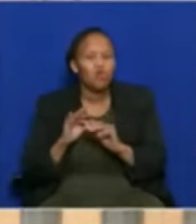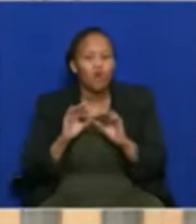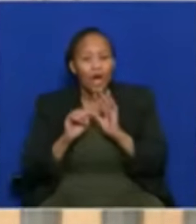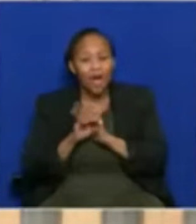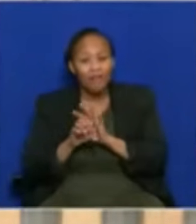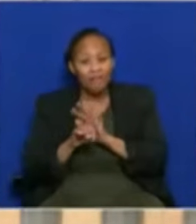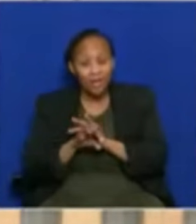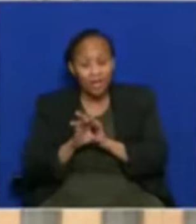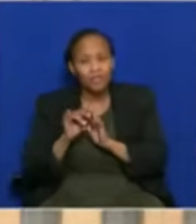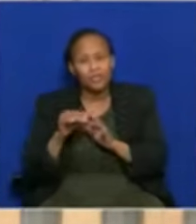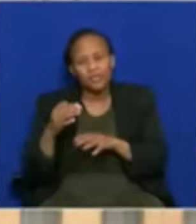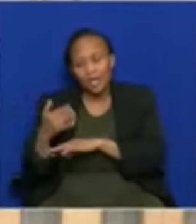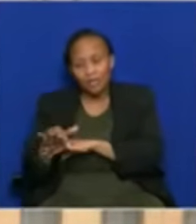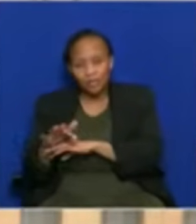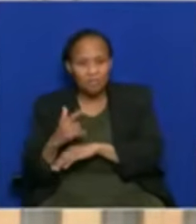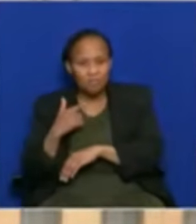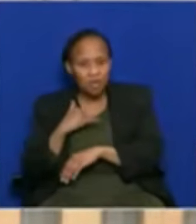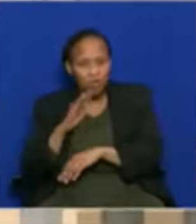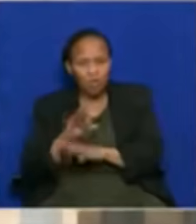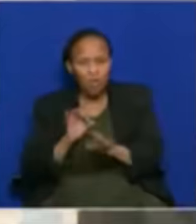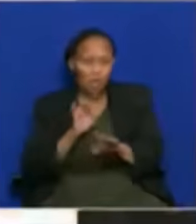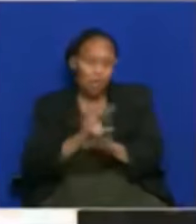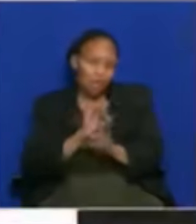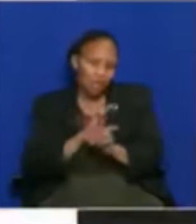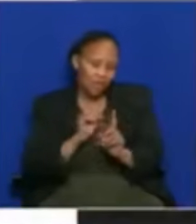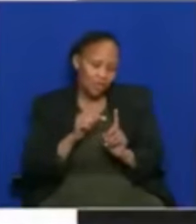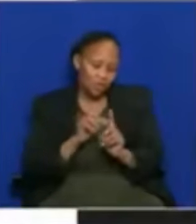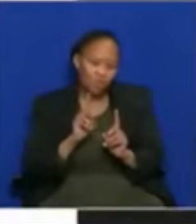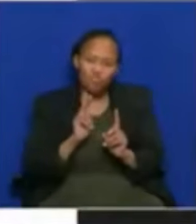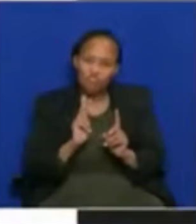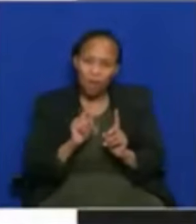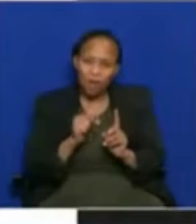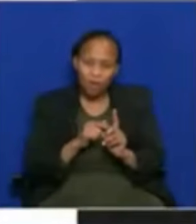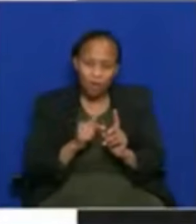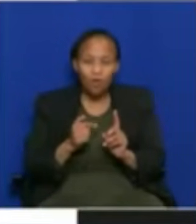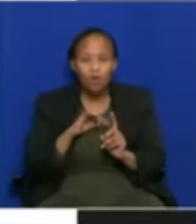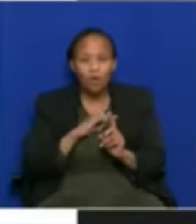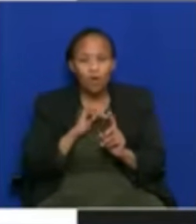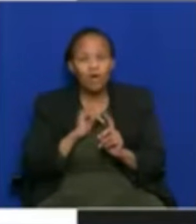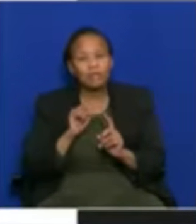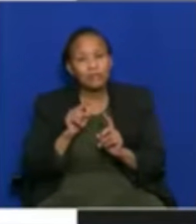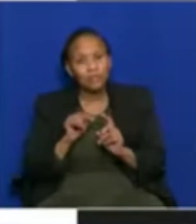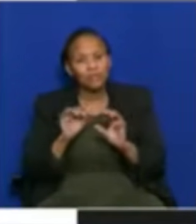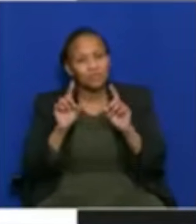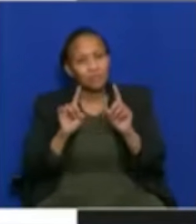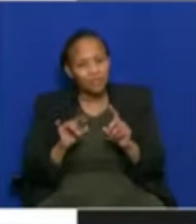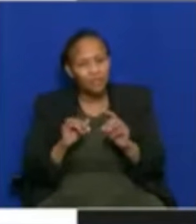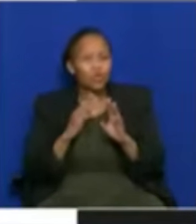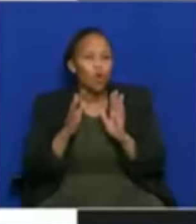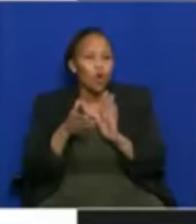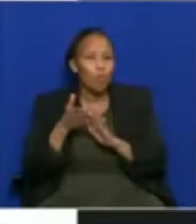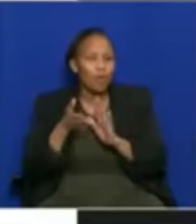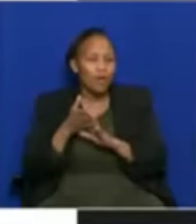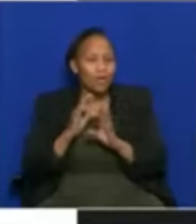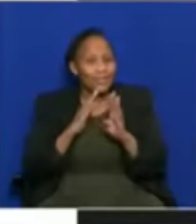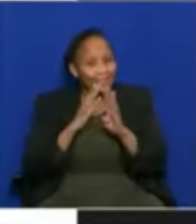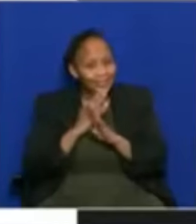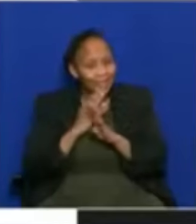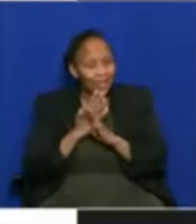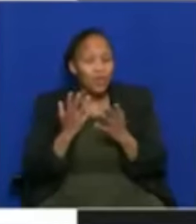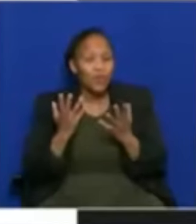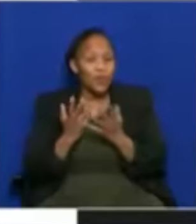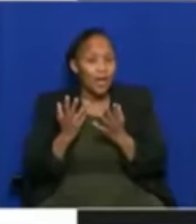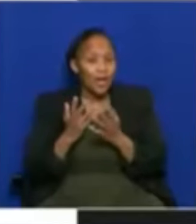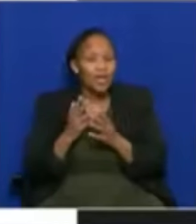advised Khumalo against doing so because the post is very specialized and operates in secret within the operational covert crime